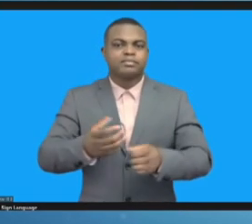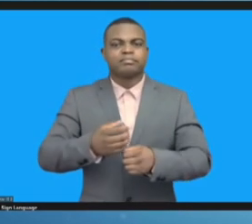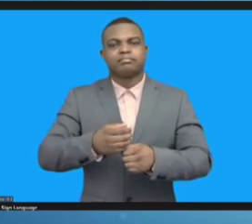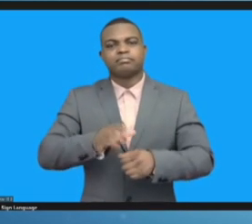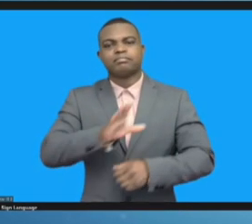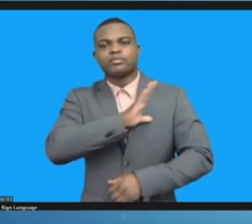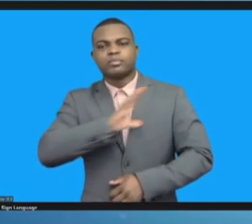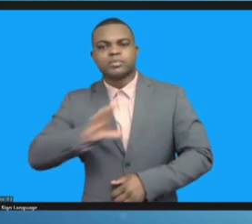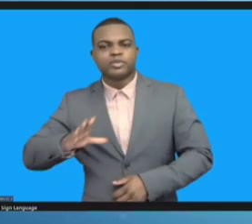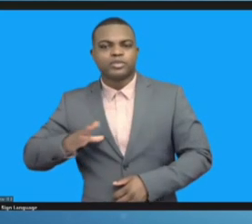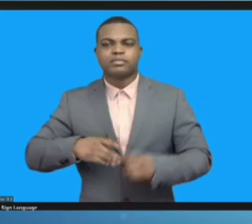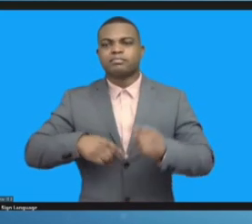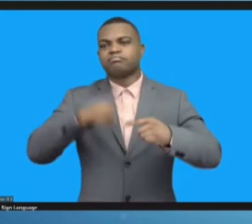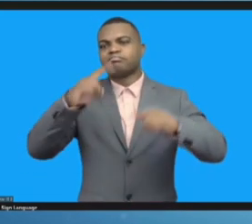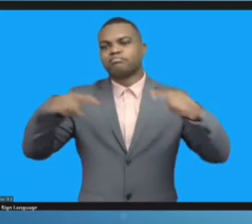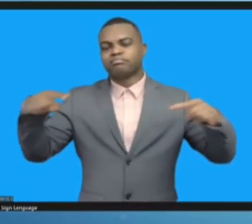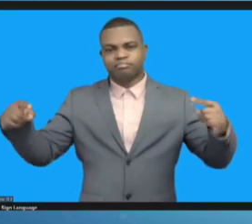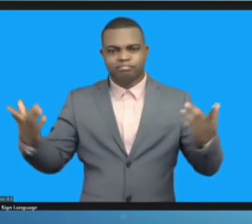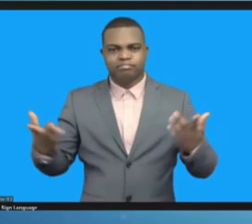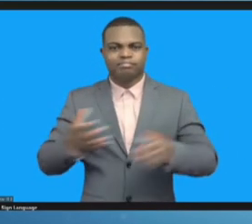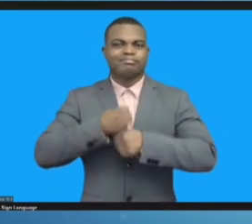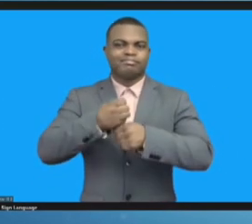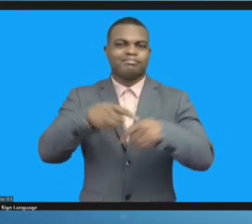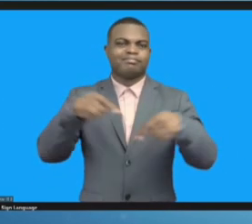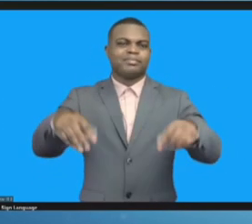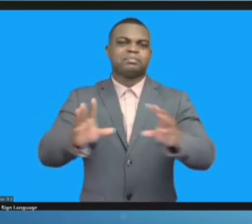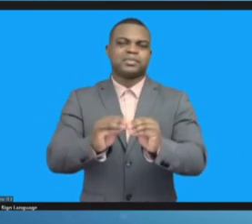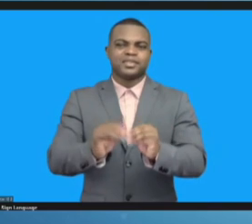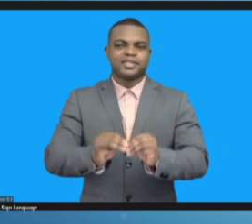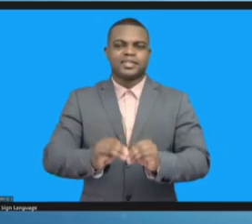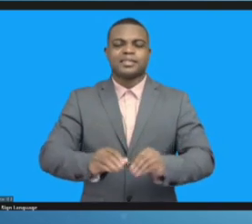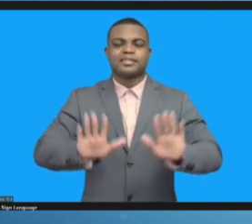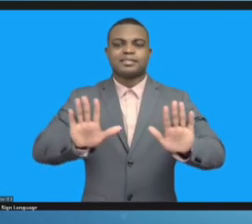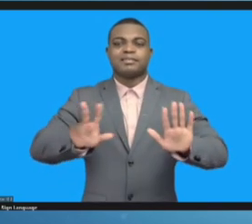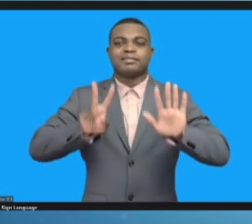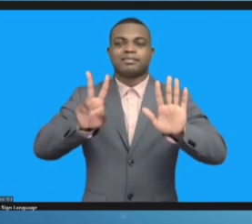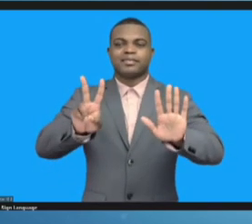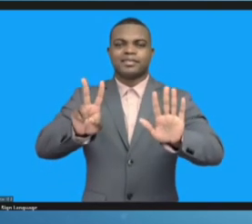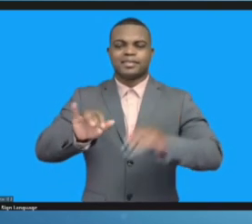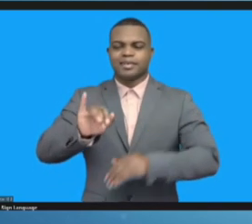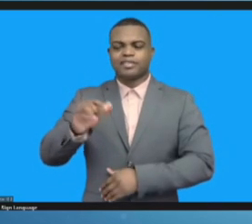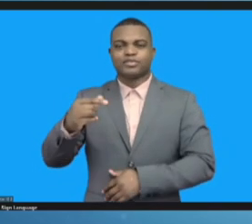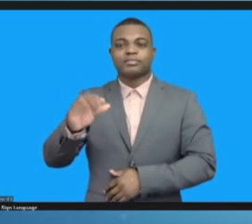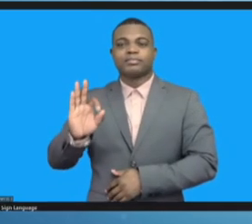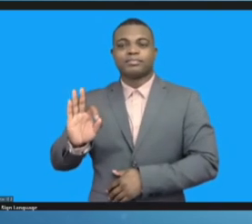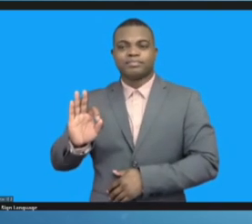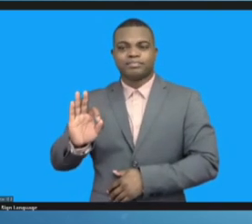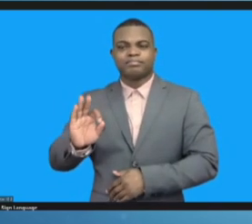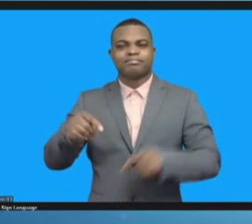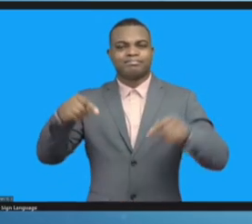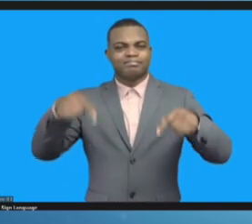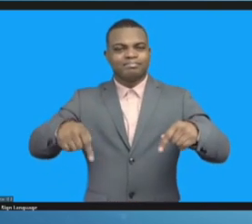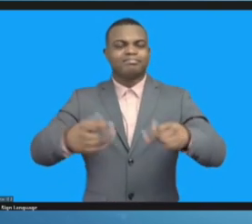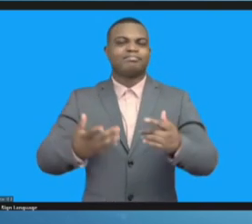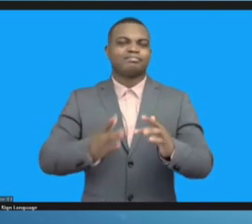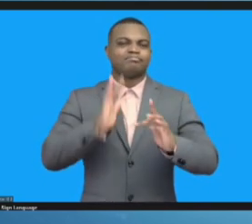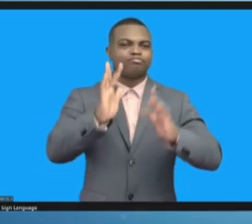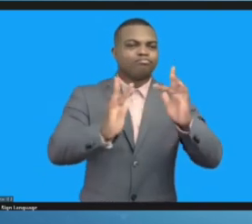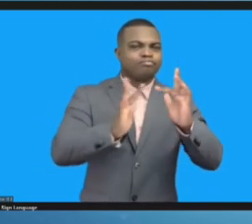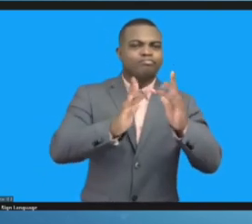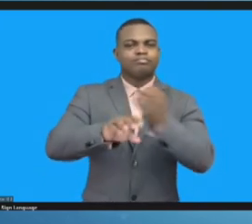17th Internet Governance Forum, IGF 2022 Ethiopia, is now in session in Addis